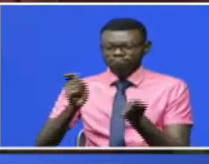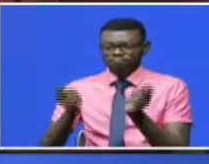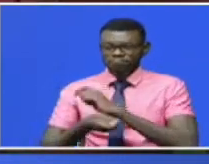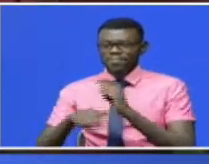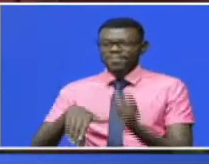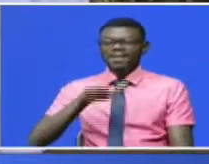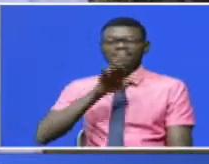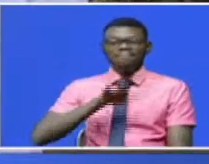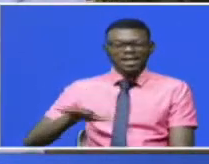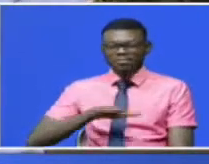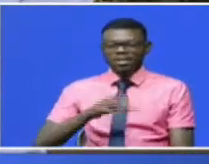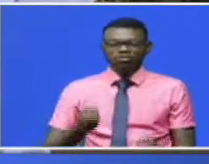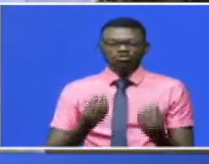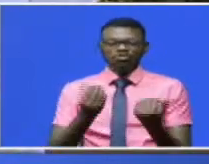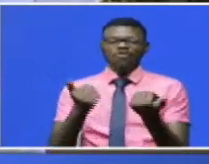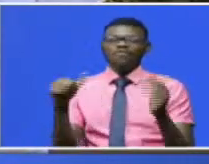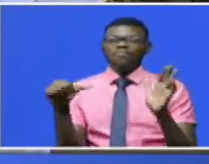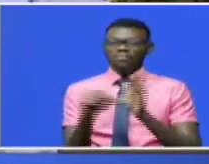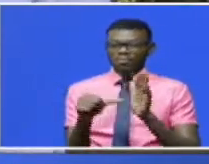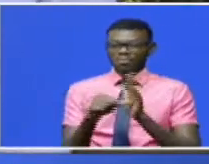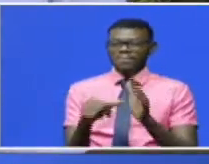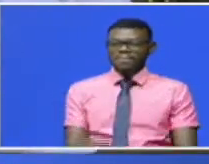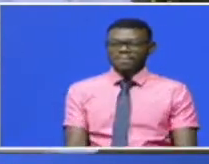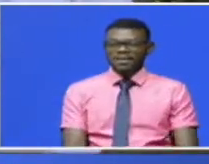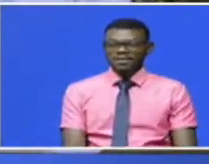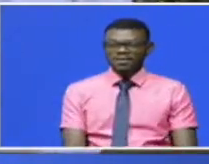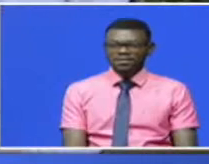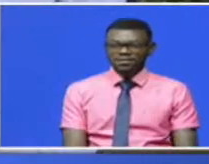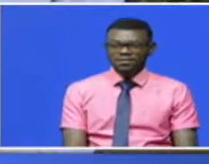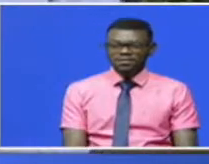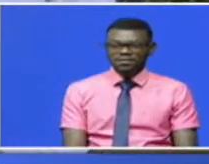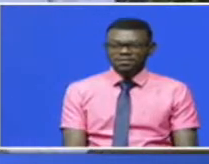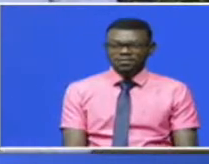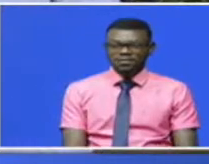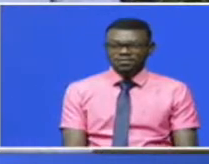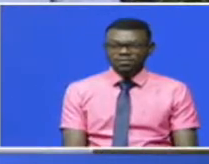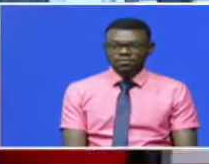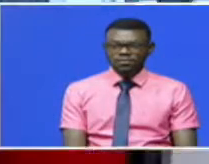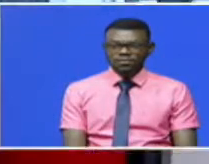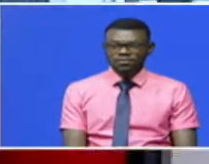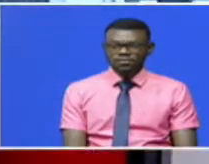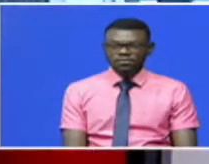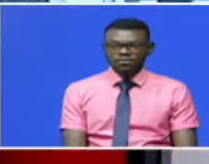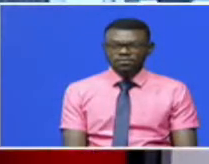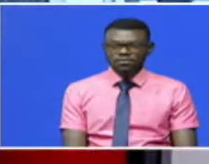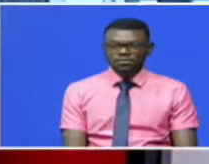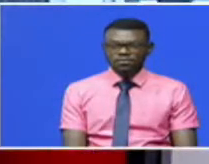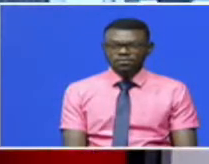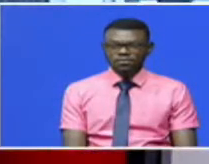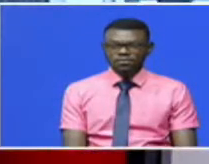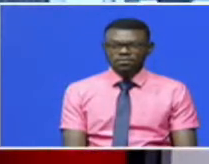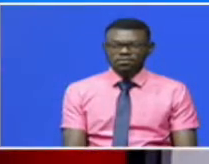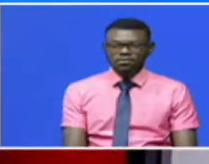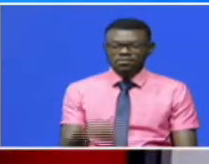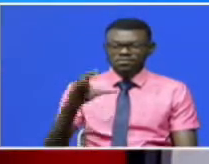deal with that situation. Jeff Kirui, KTN News. Waziri wa elimu Profesa George